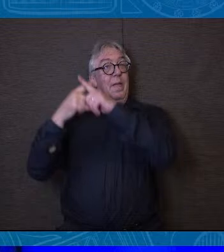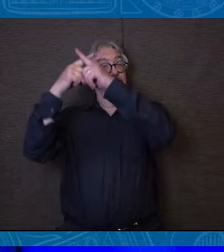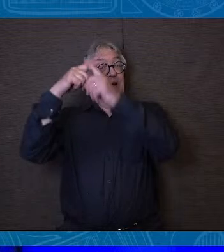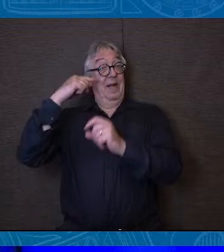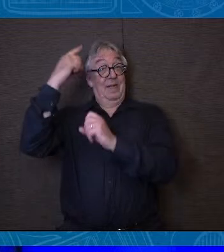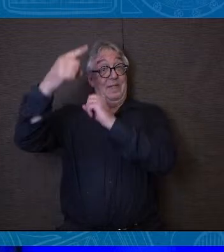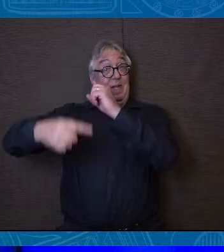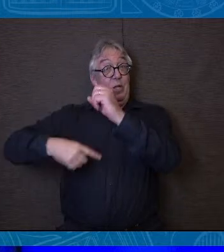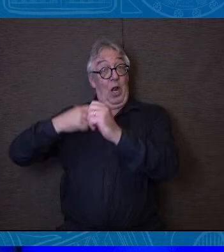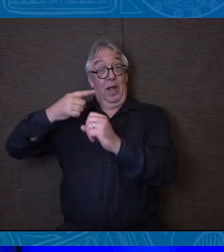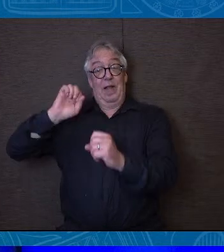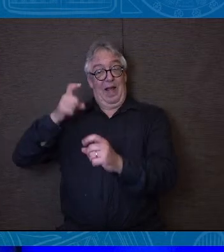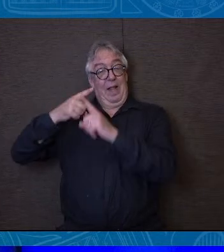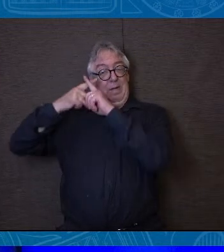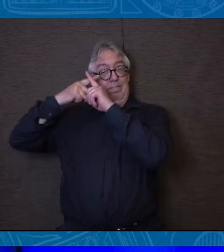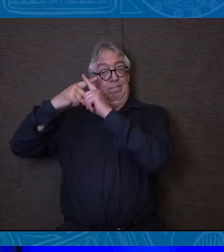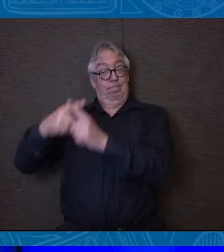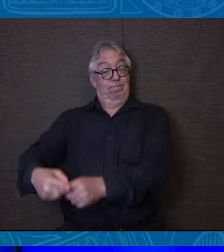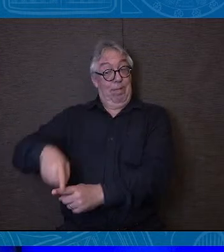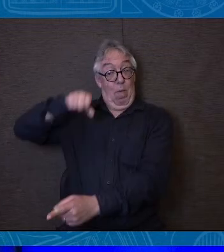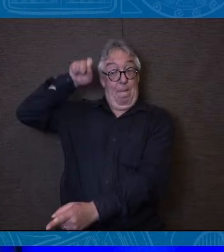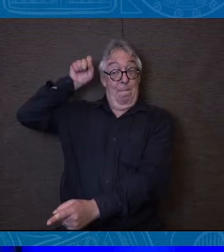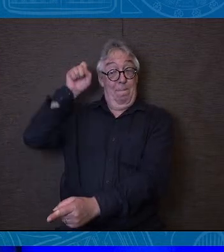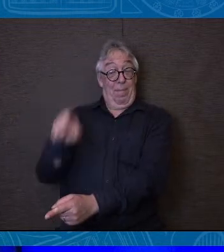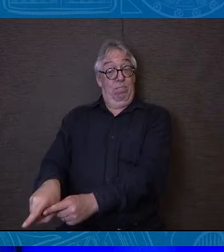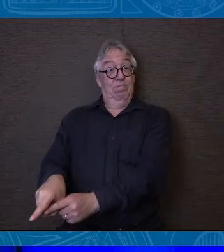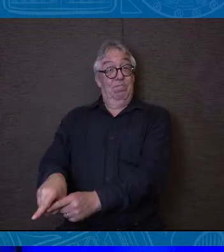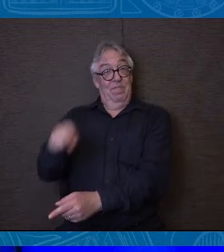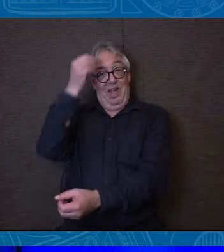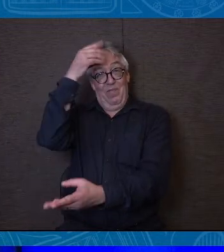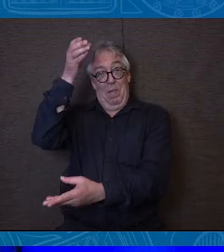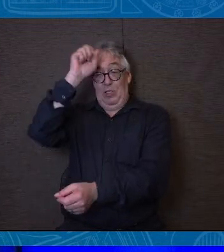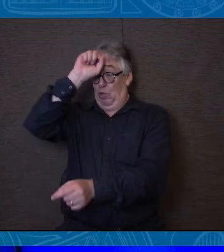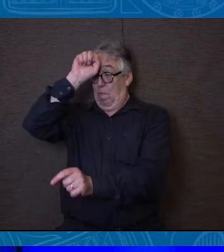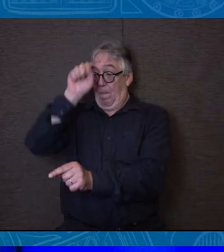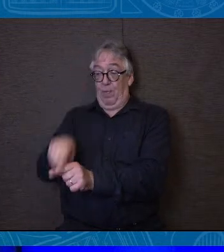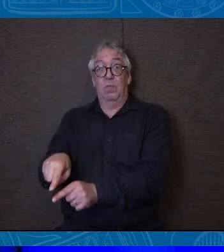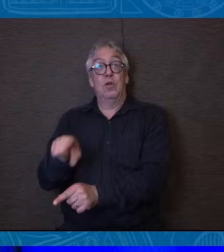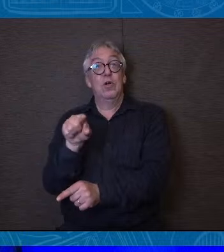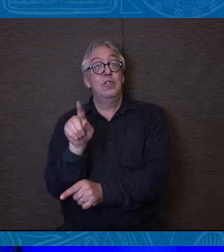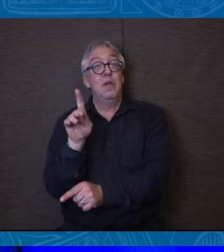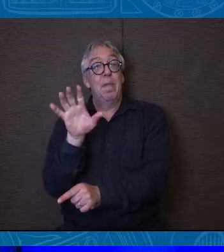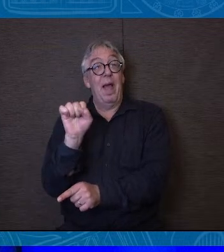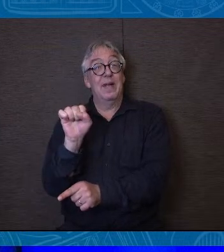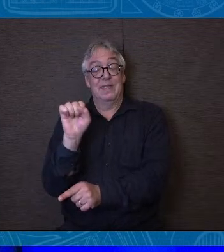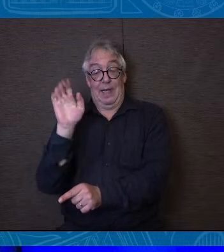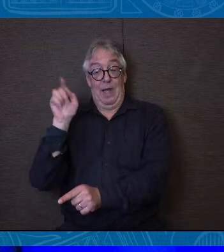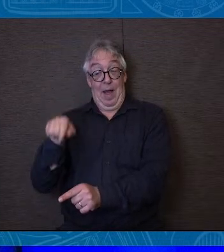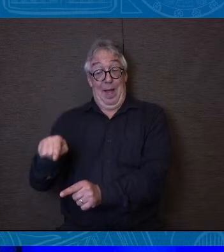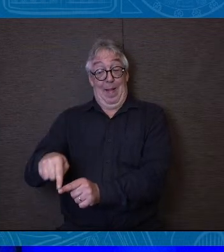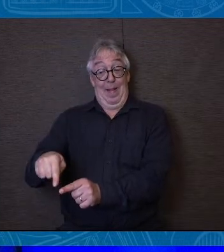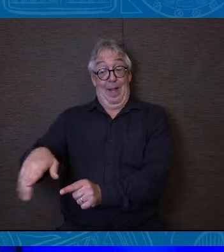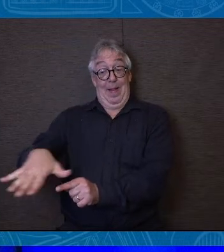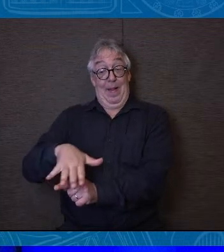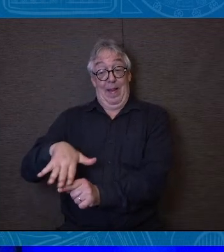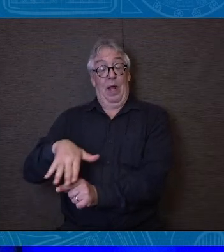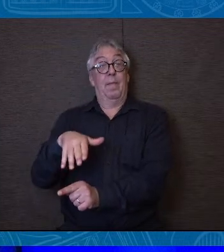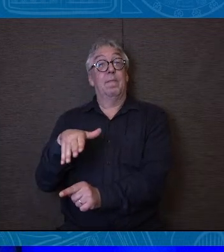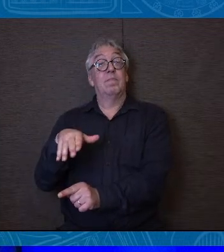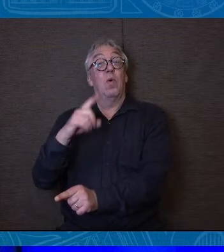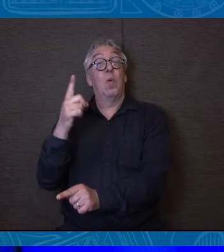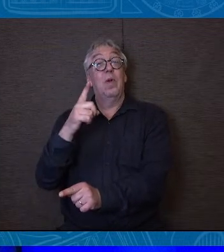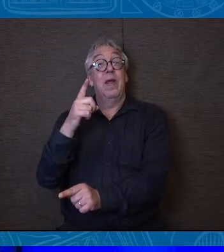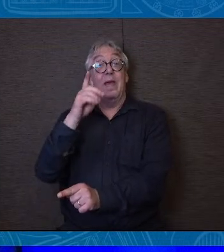beam, using the satellite, you can send us using the GPS signal and alert to the system. So it's a one-way system,